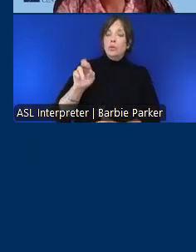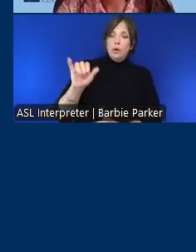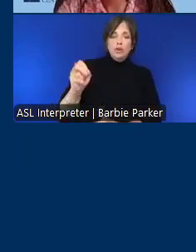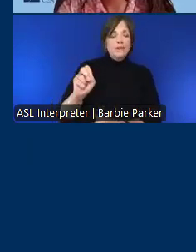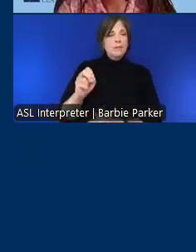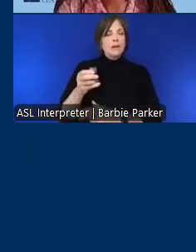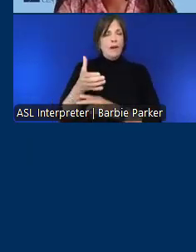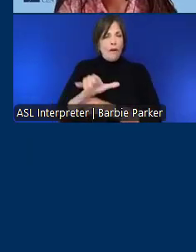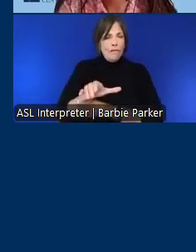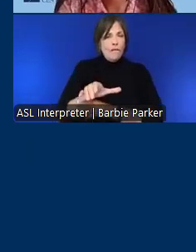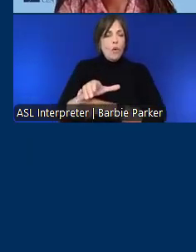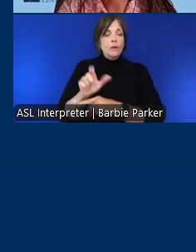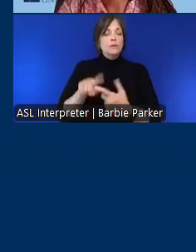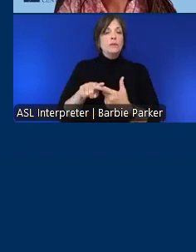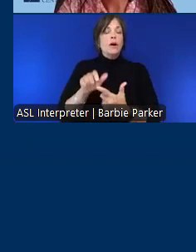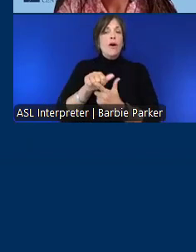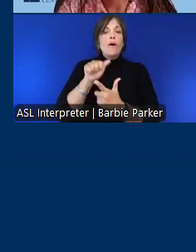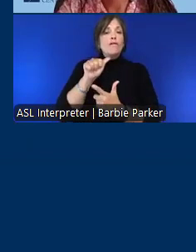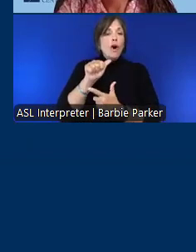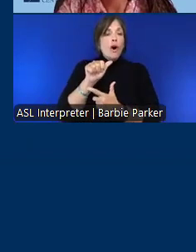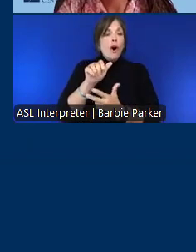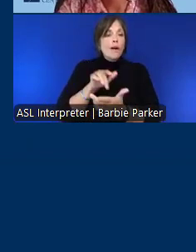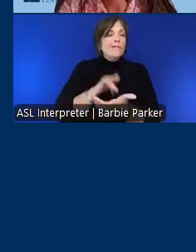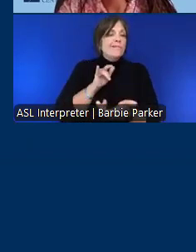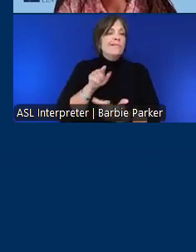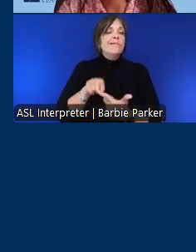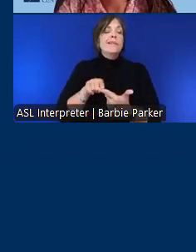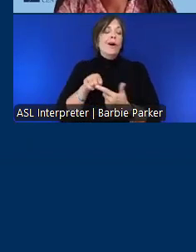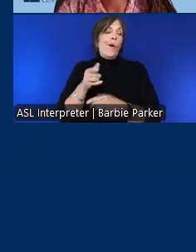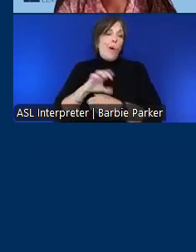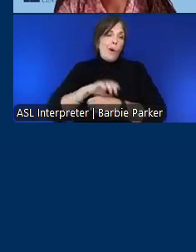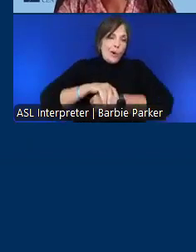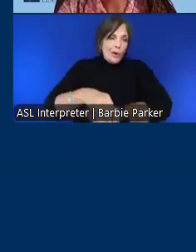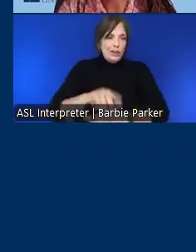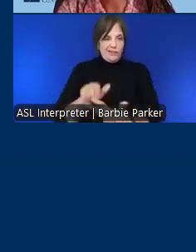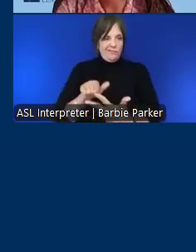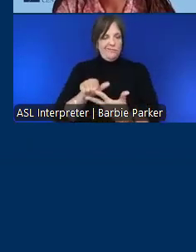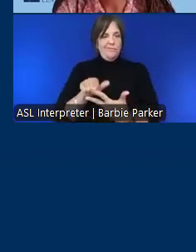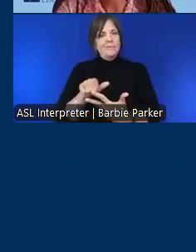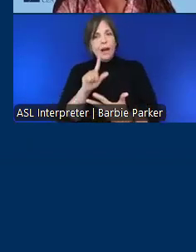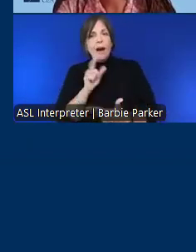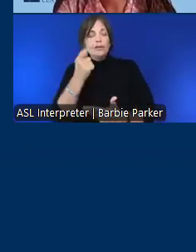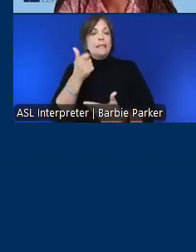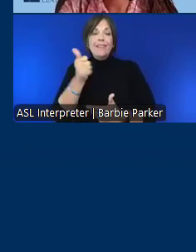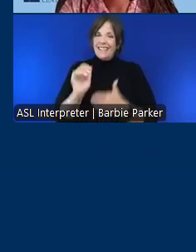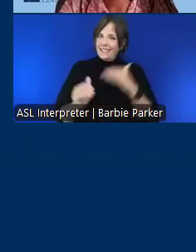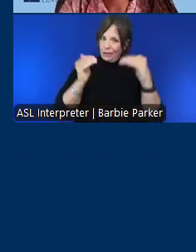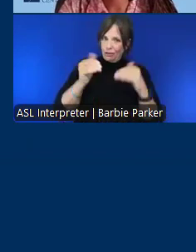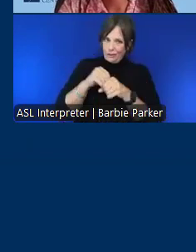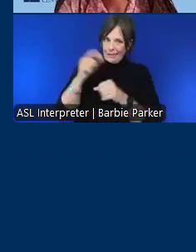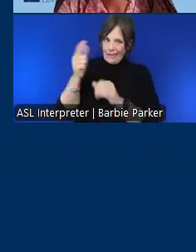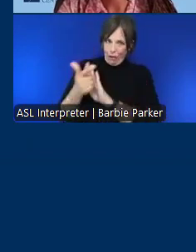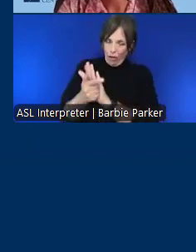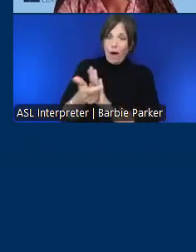clear, we are speaking about adults here. You know, under the federal law, any minor